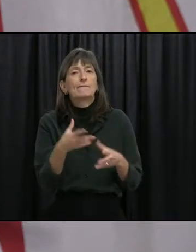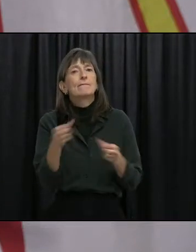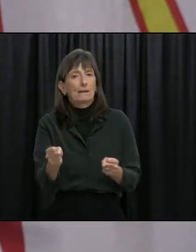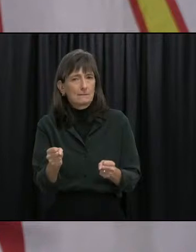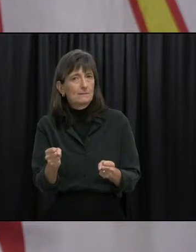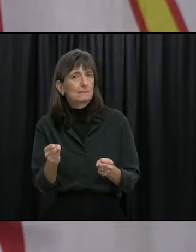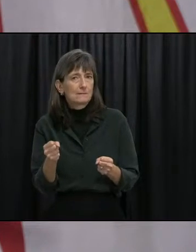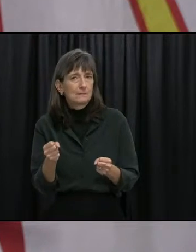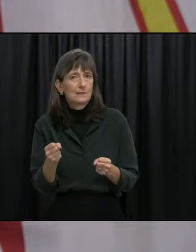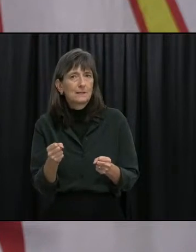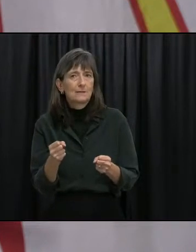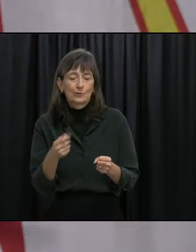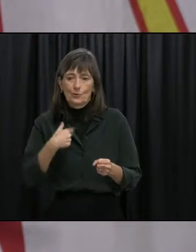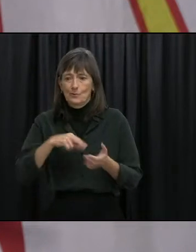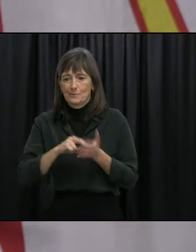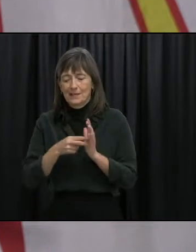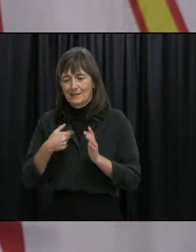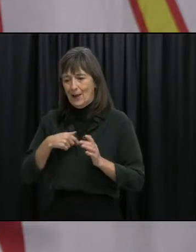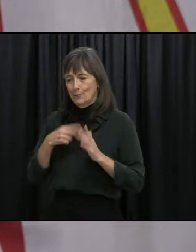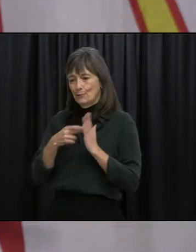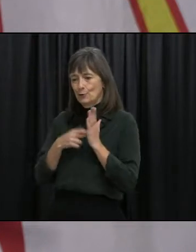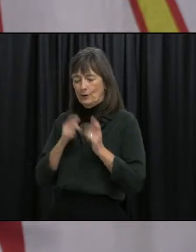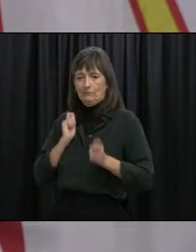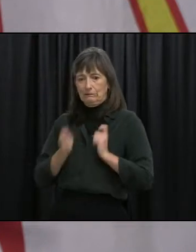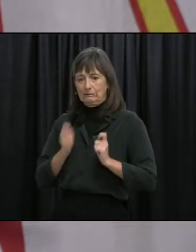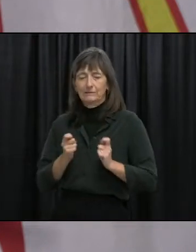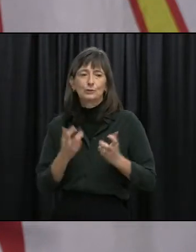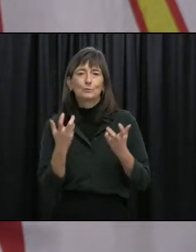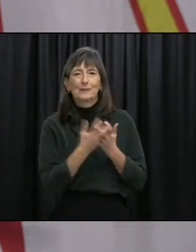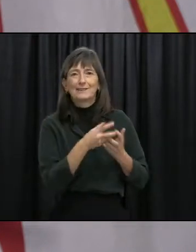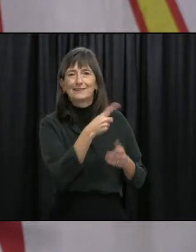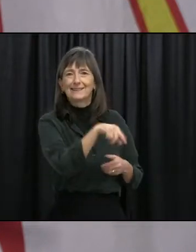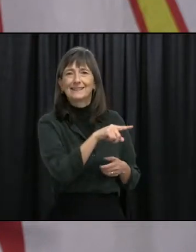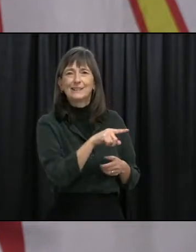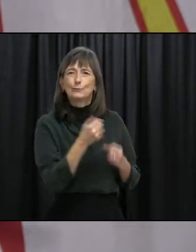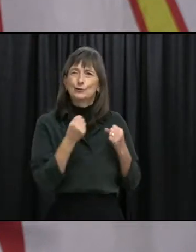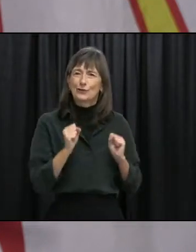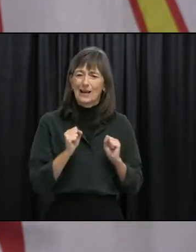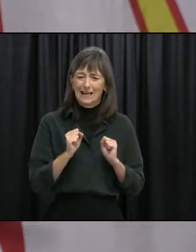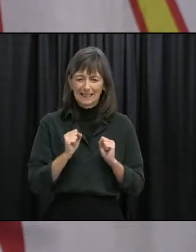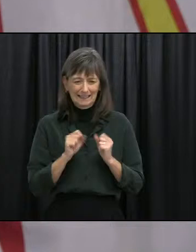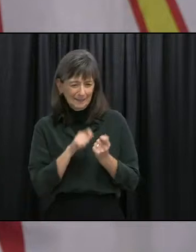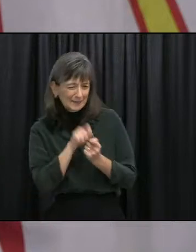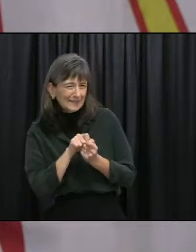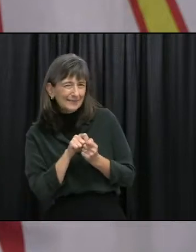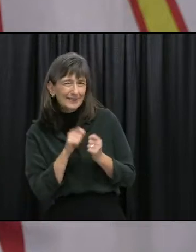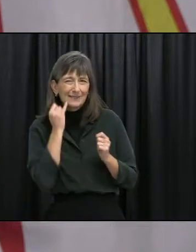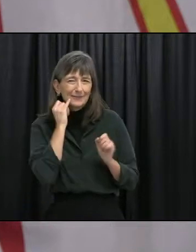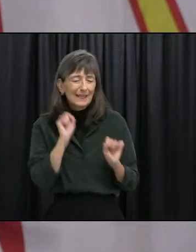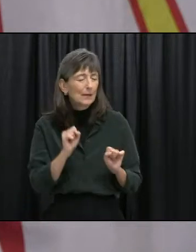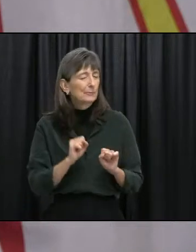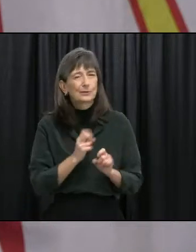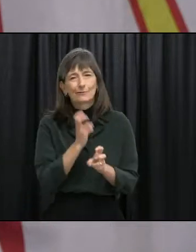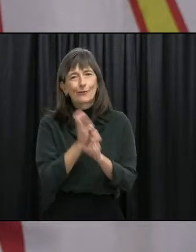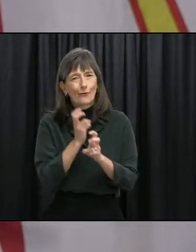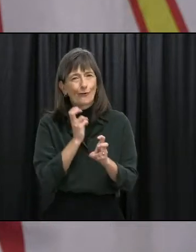to, we try to be as refined as we can, but sometimes it's difficult to get right down to that level.